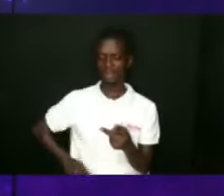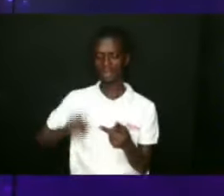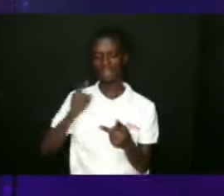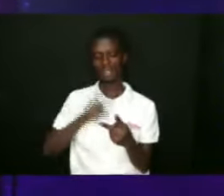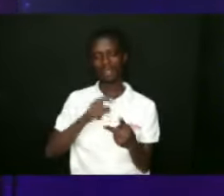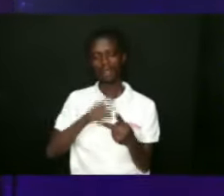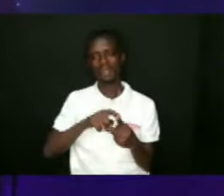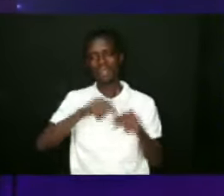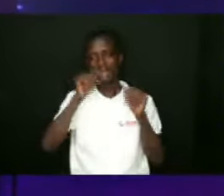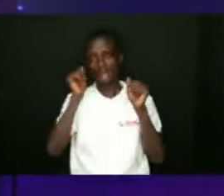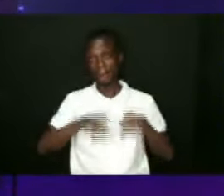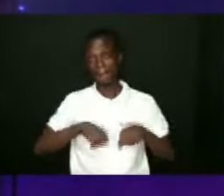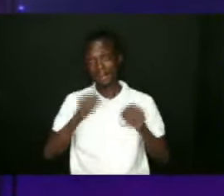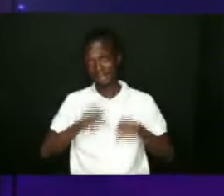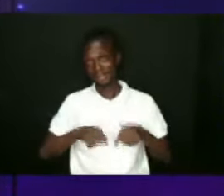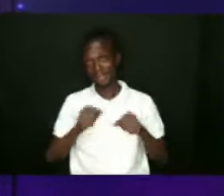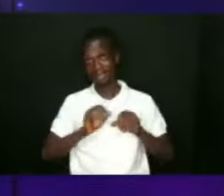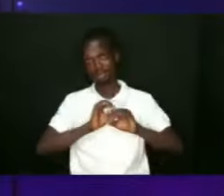blossom.